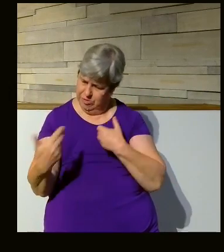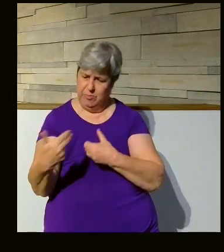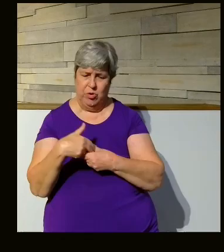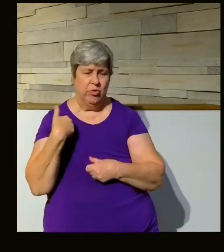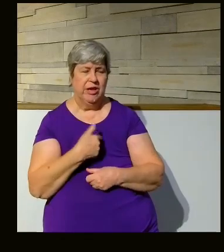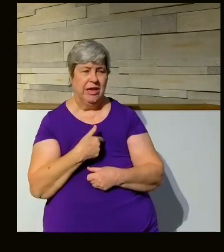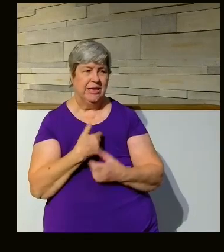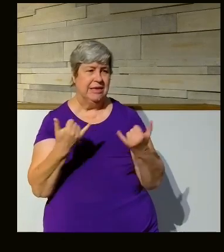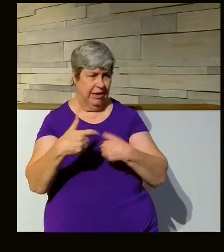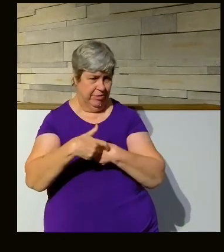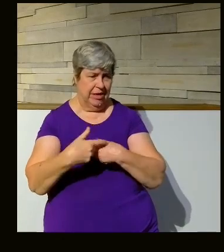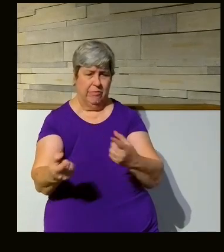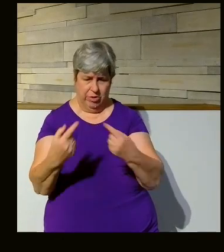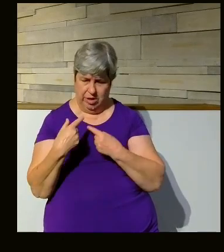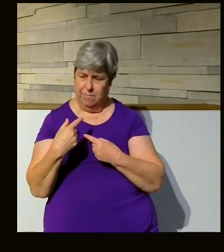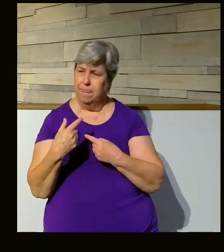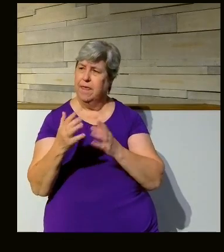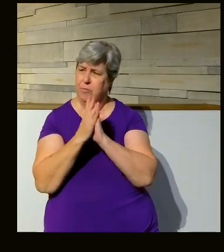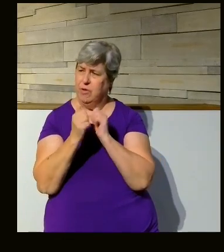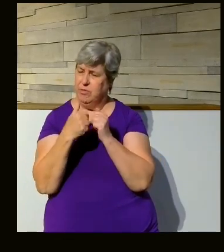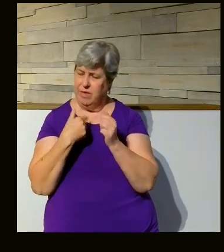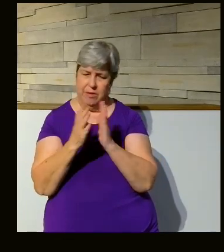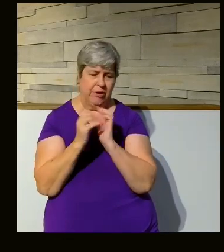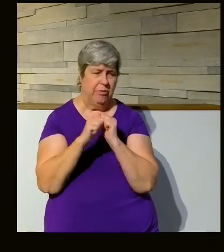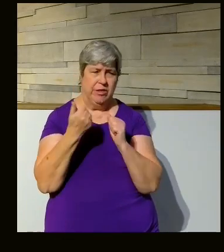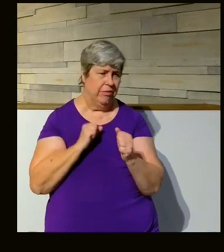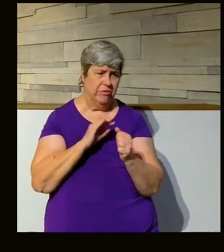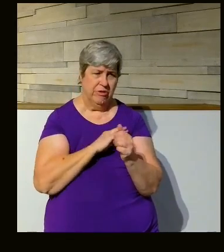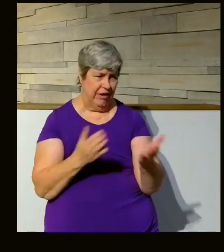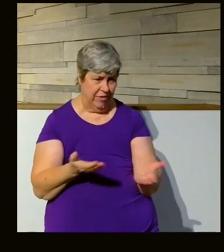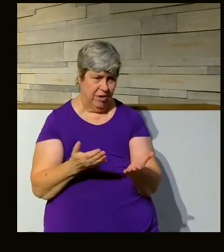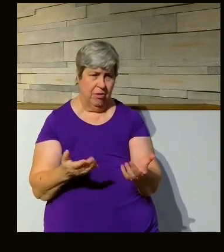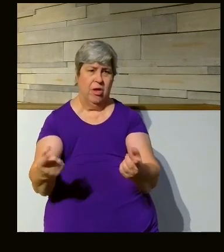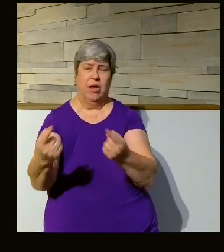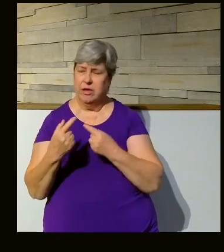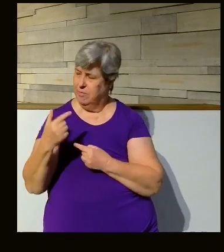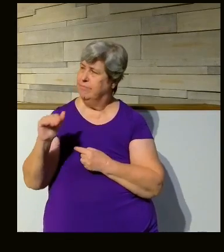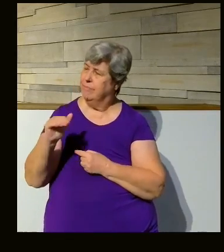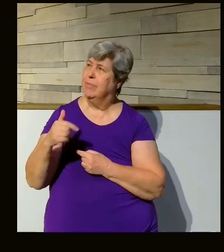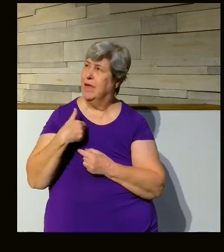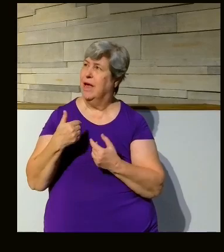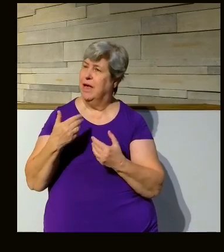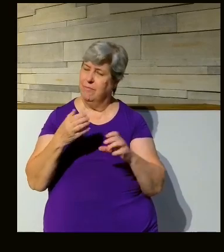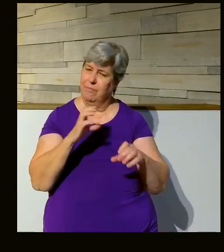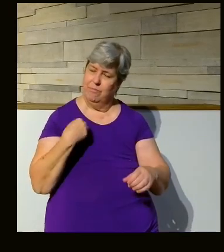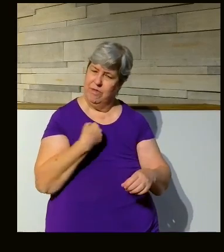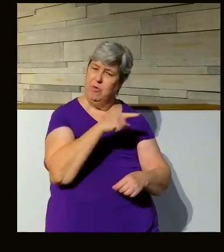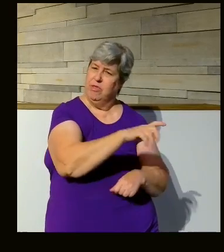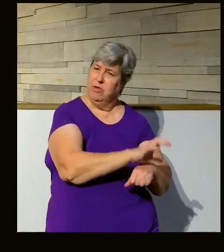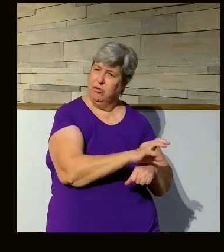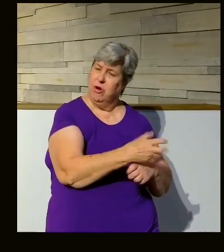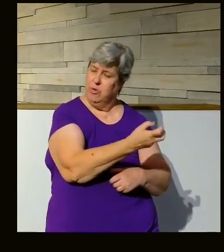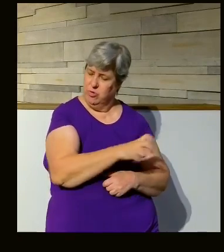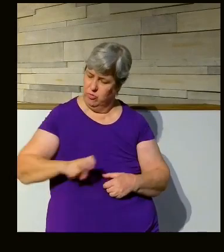here. This is the time to come forward. You come forward, pray with me or pray with one of the other staff members. You come forward and say, hey, I've got church membership over here. I want